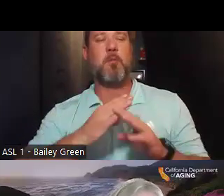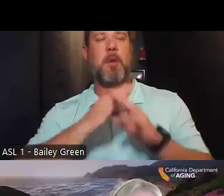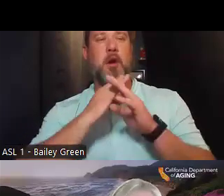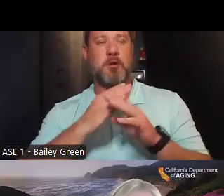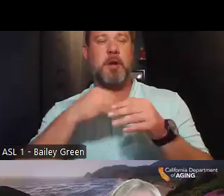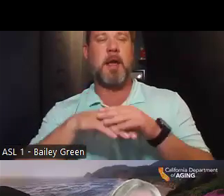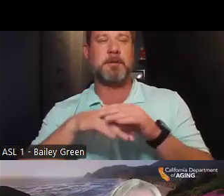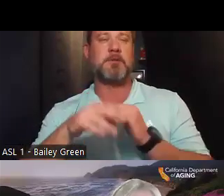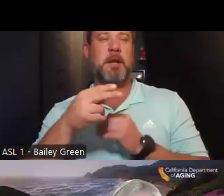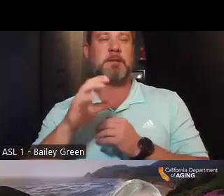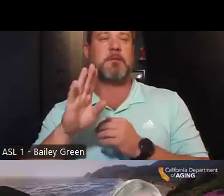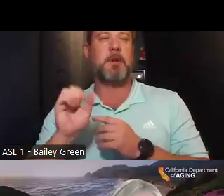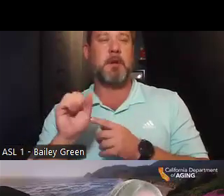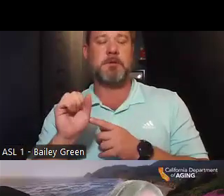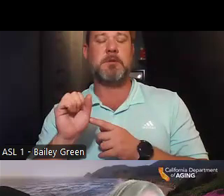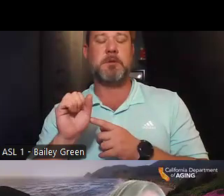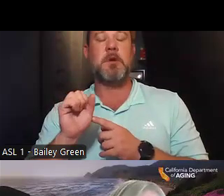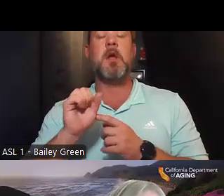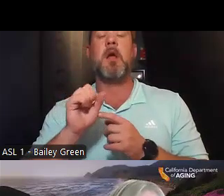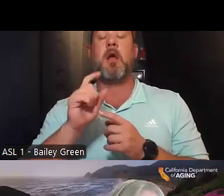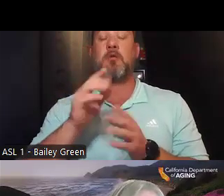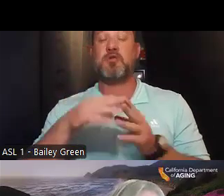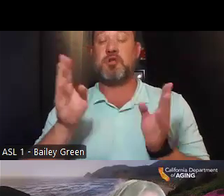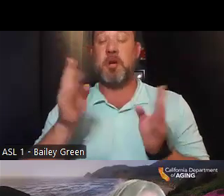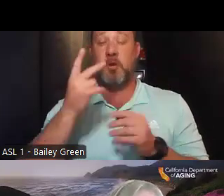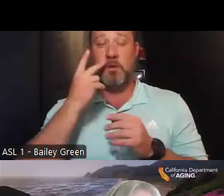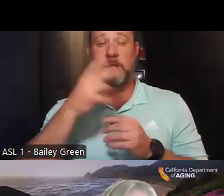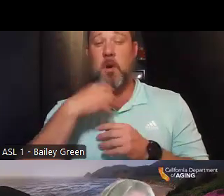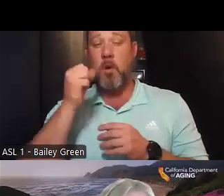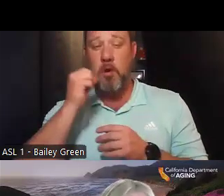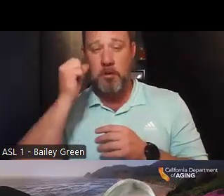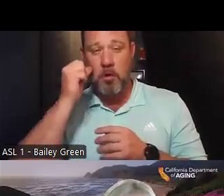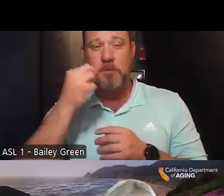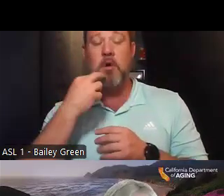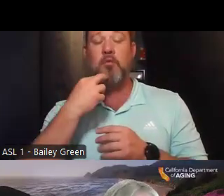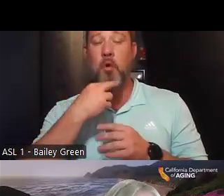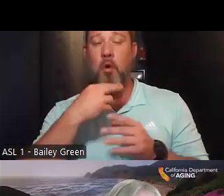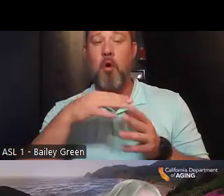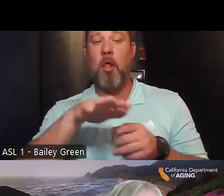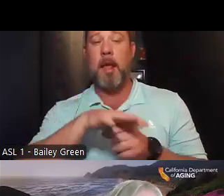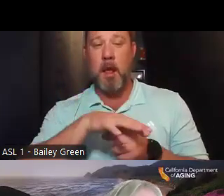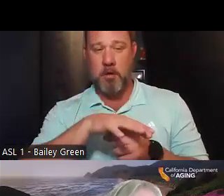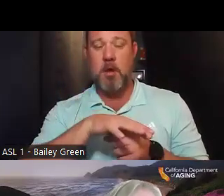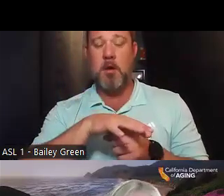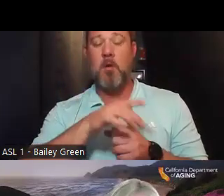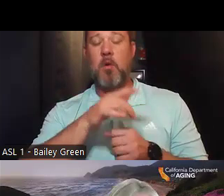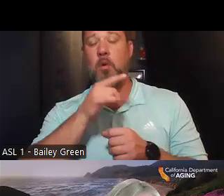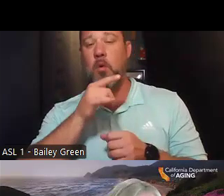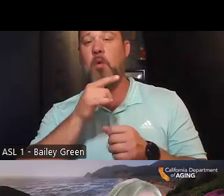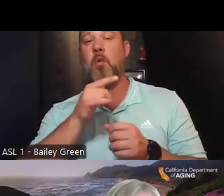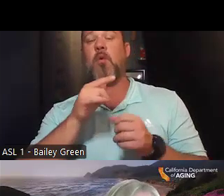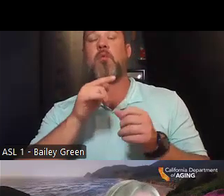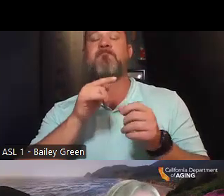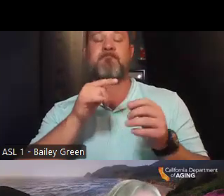HCBS. And in general, what you'll see with the report is older adults living in rural regions of the state who consistently